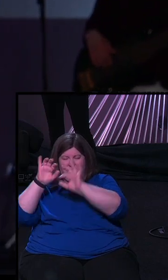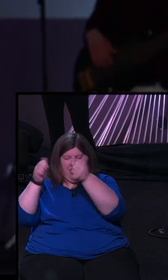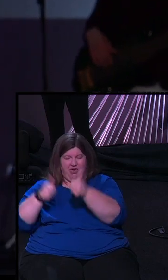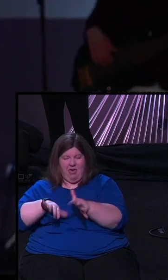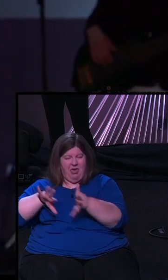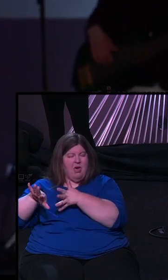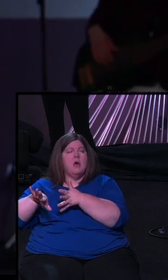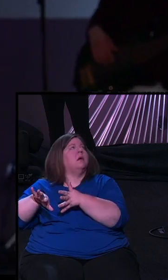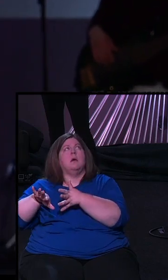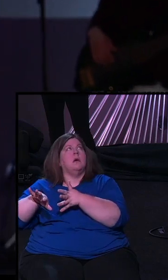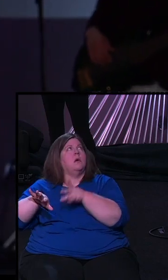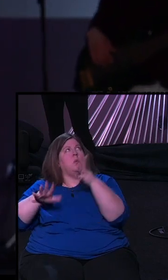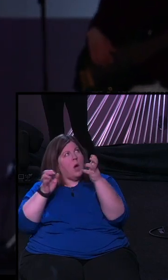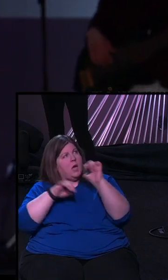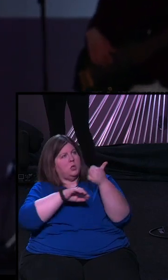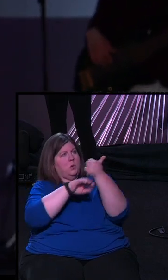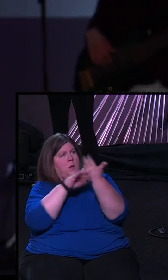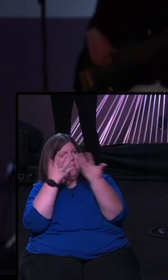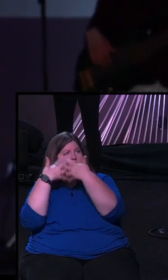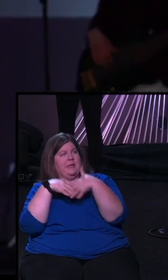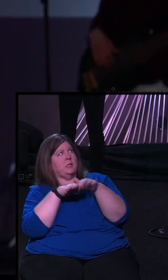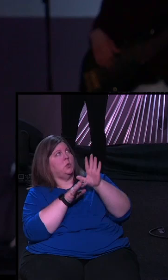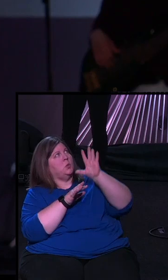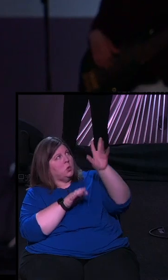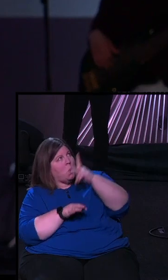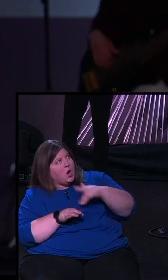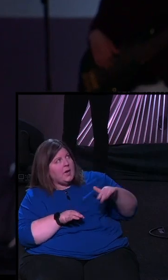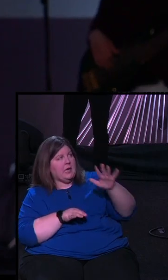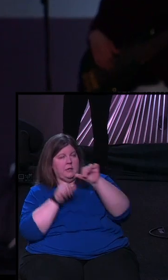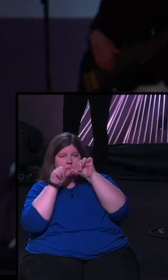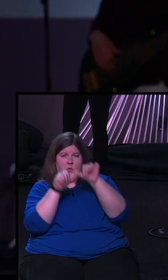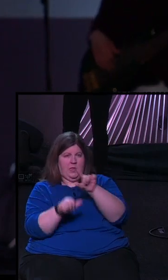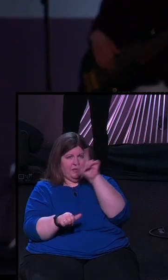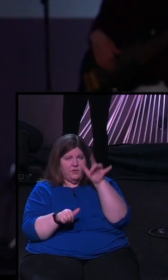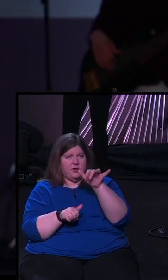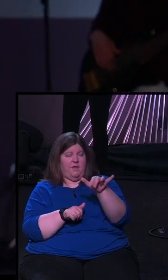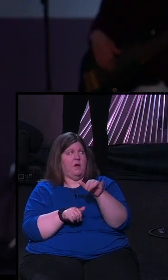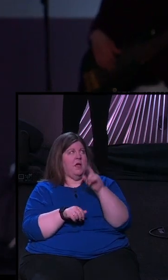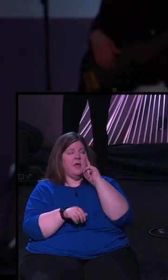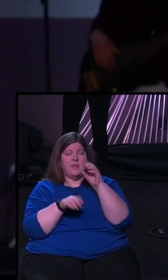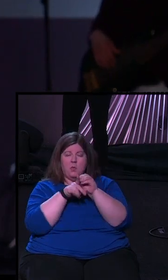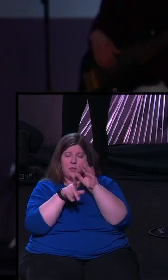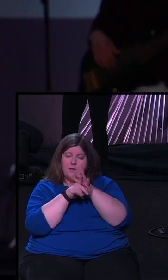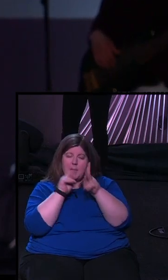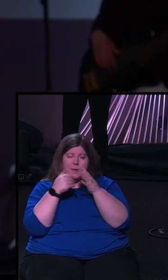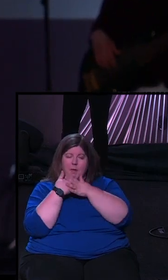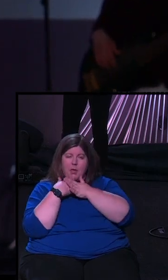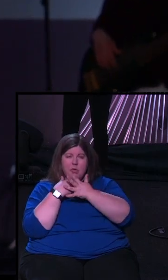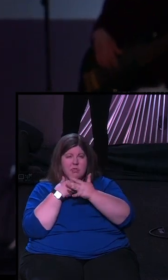I pray that we would build into a kingdom that will last forever. And it's a kingdom that will continue to make impacts on generations